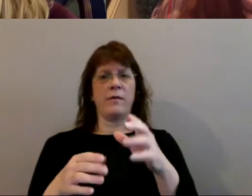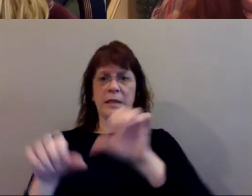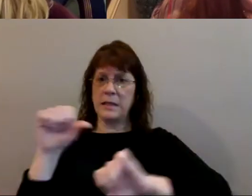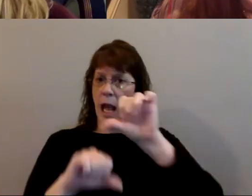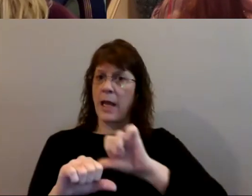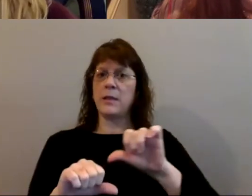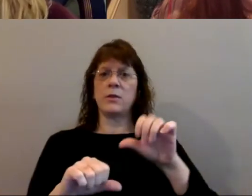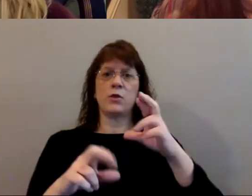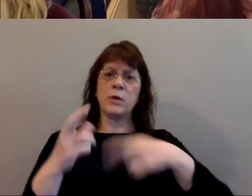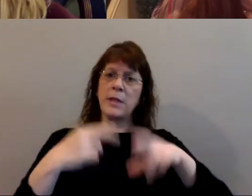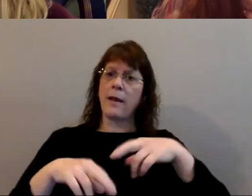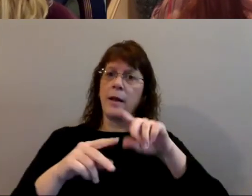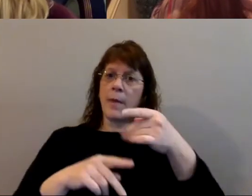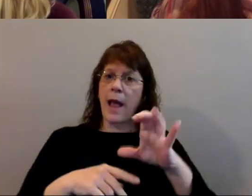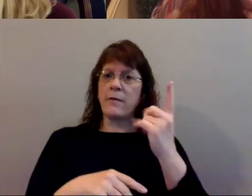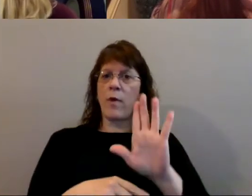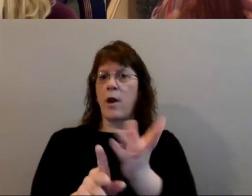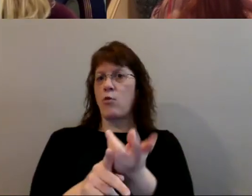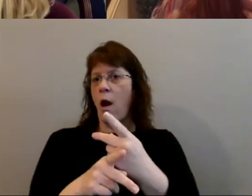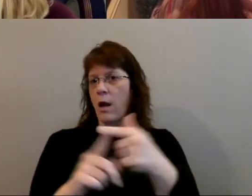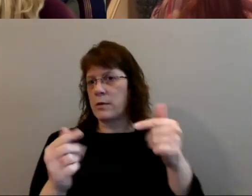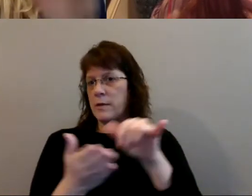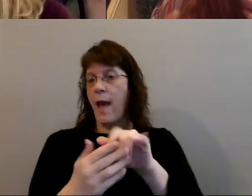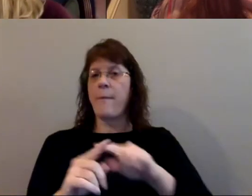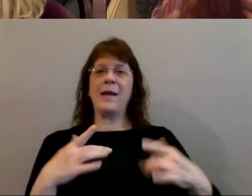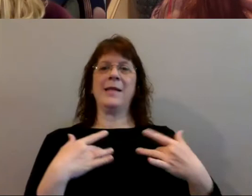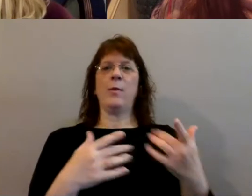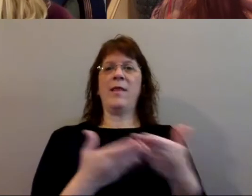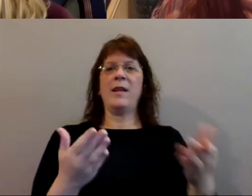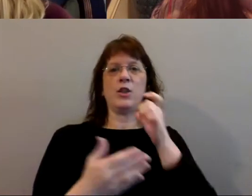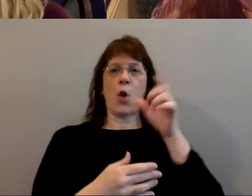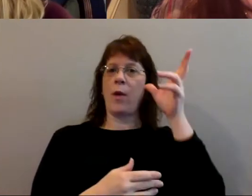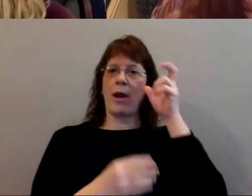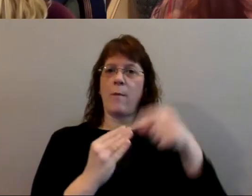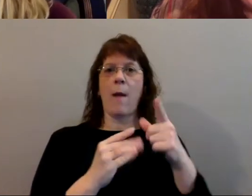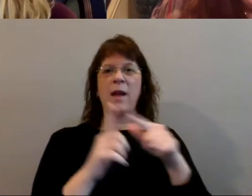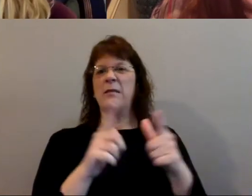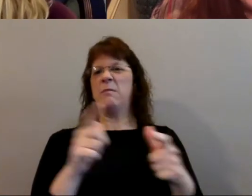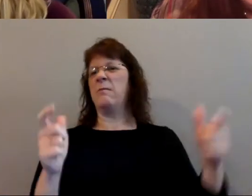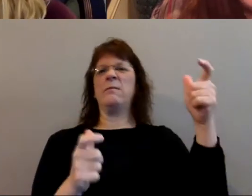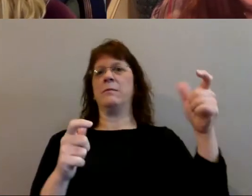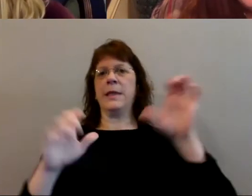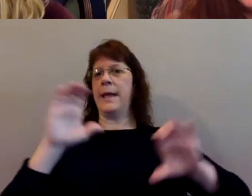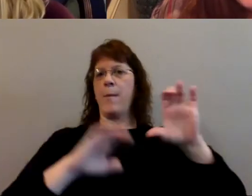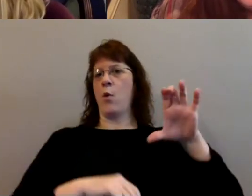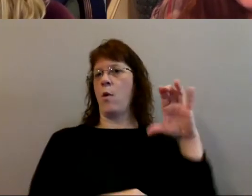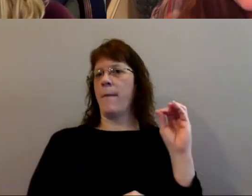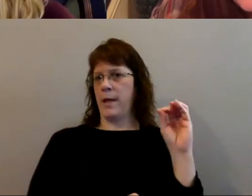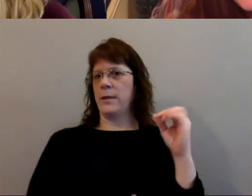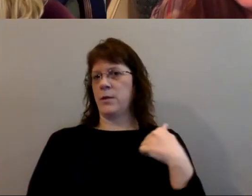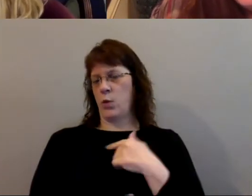and stuff like that. But mostly it's the ones that you don't hear about. It's like those monolithic giant chemical companies.